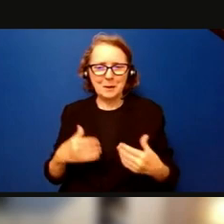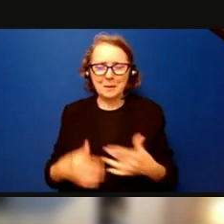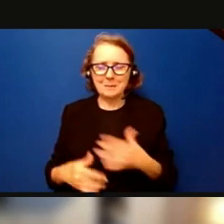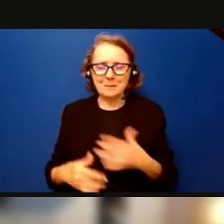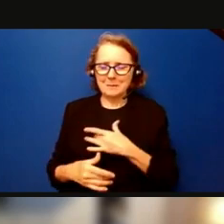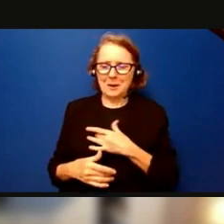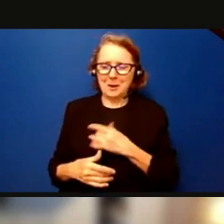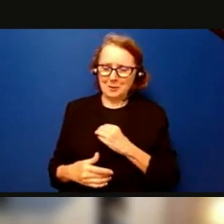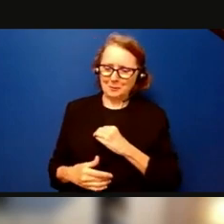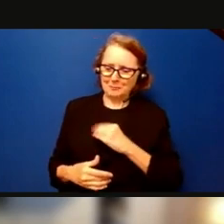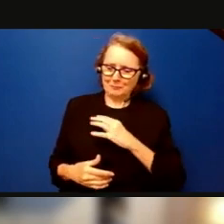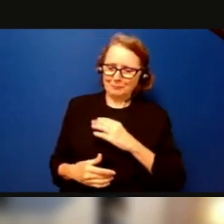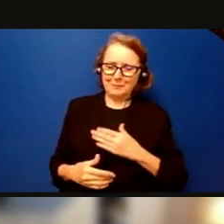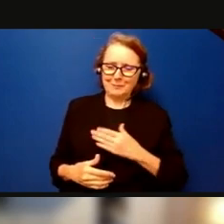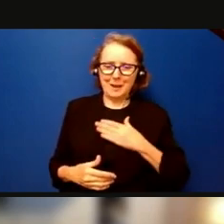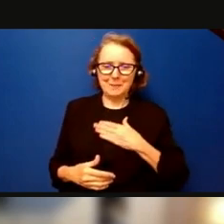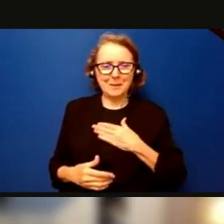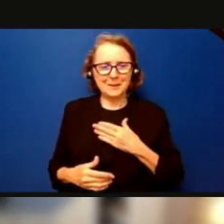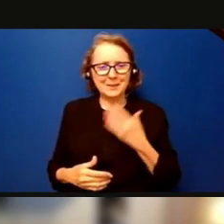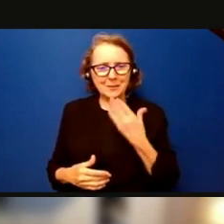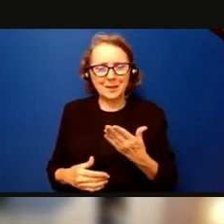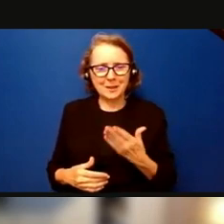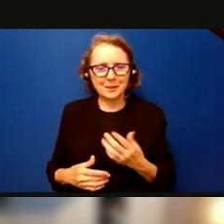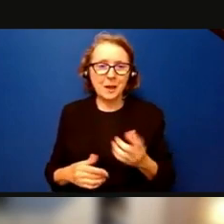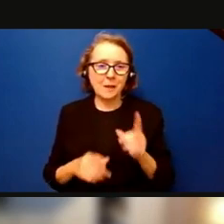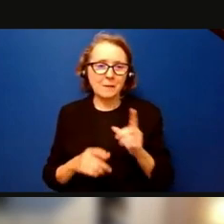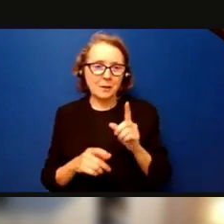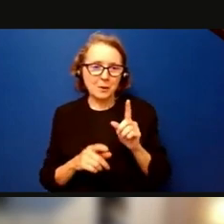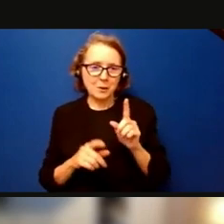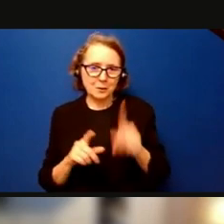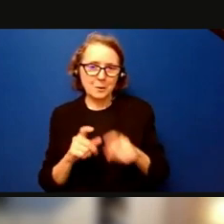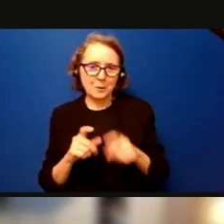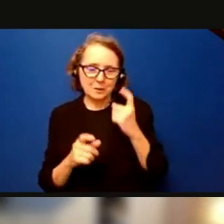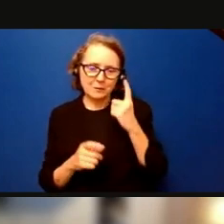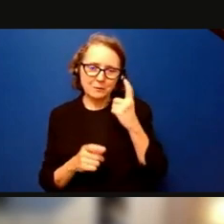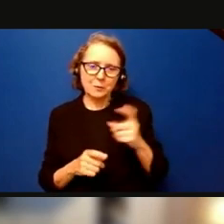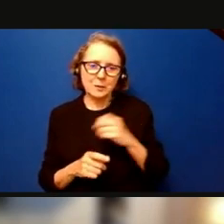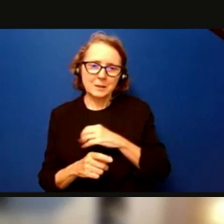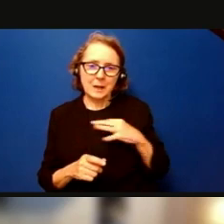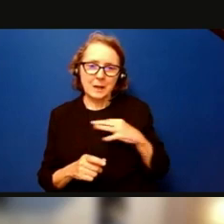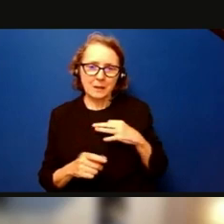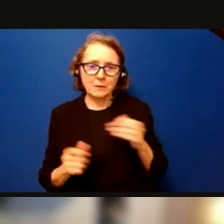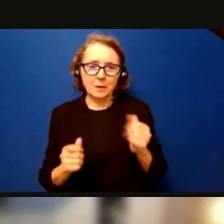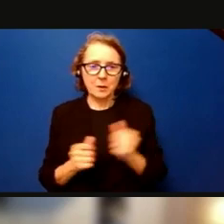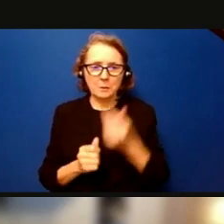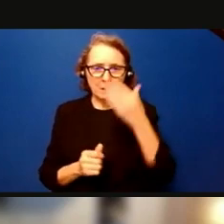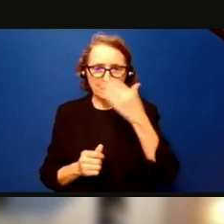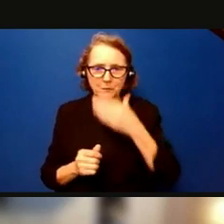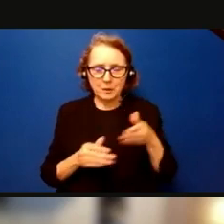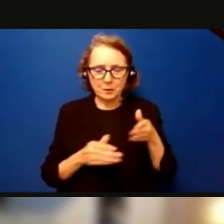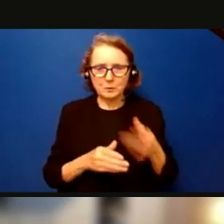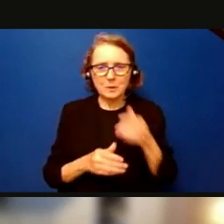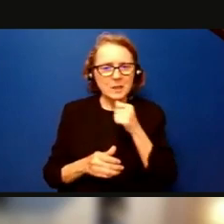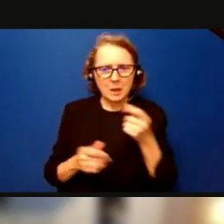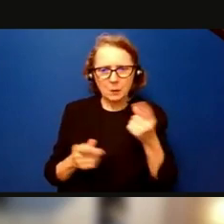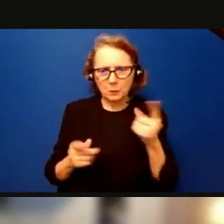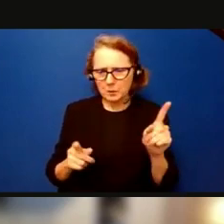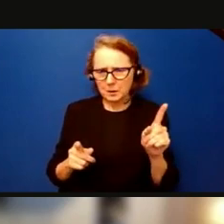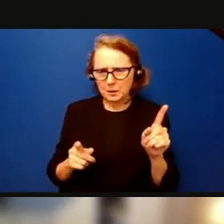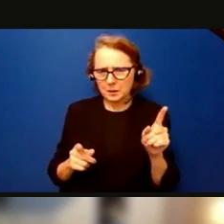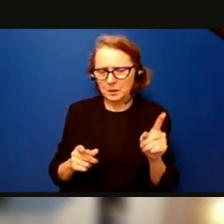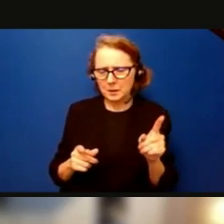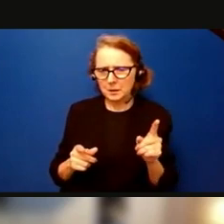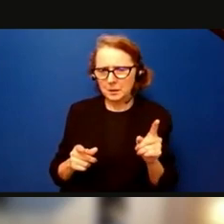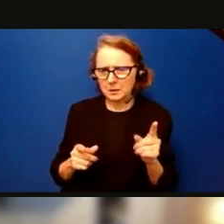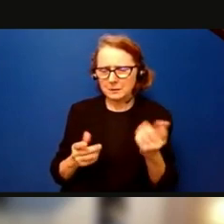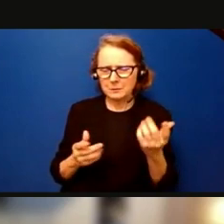happy. So thank you so much for that. I have a question for staff. With Front Street not working out the way that we